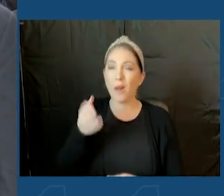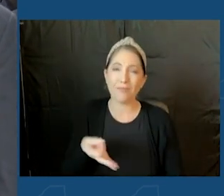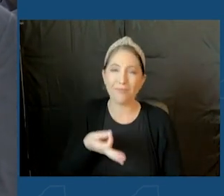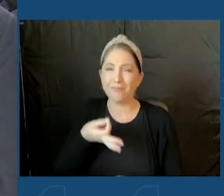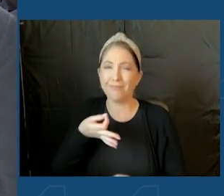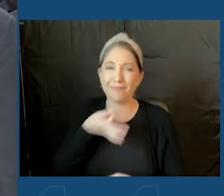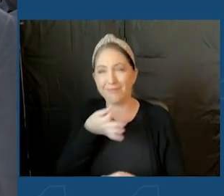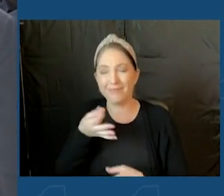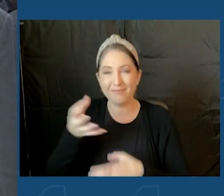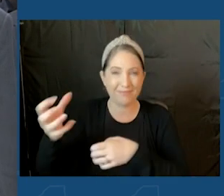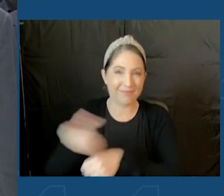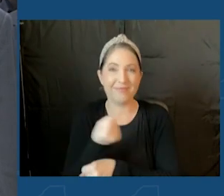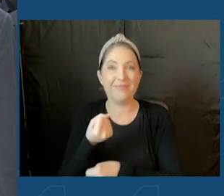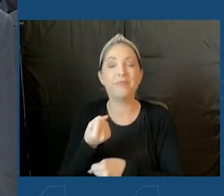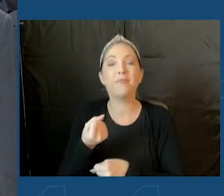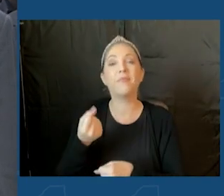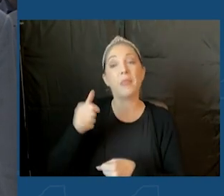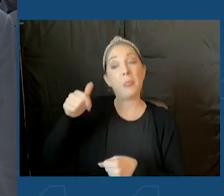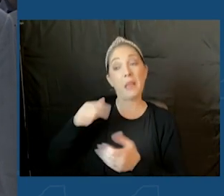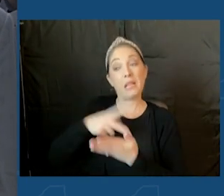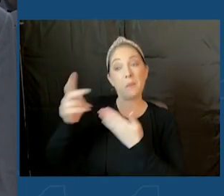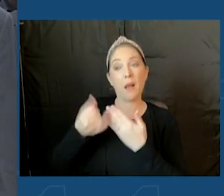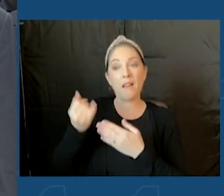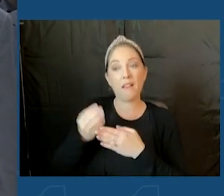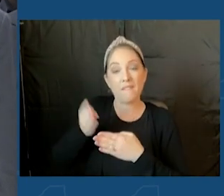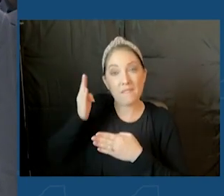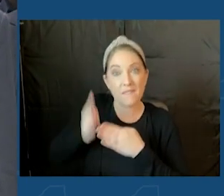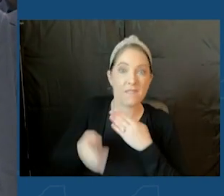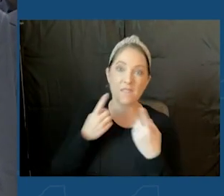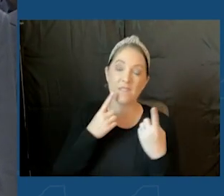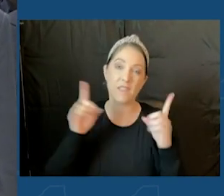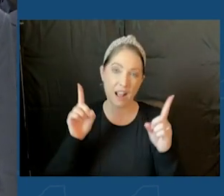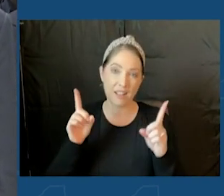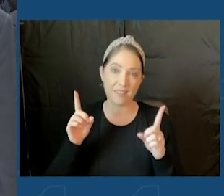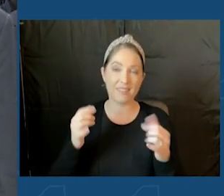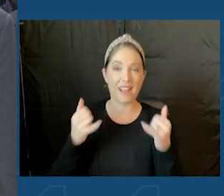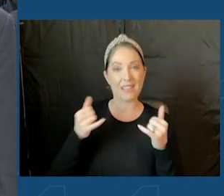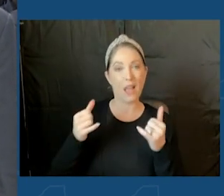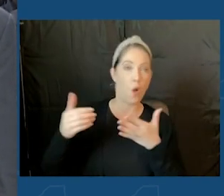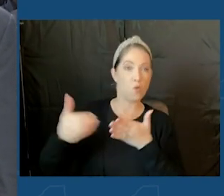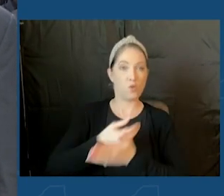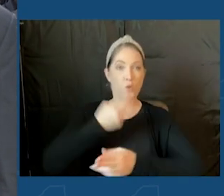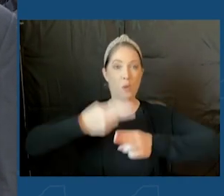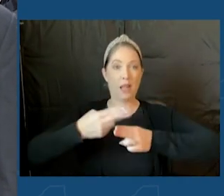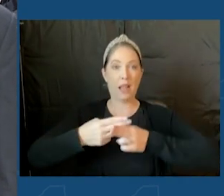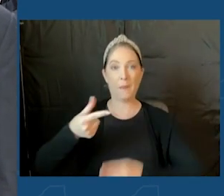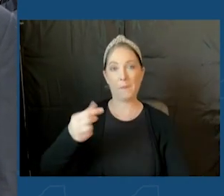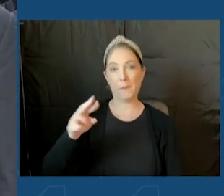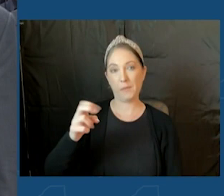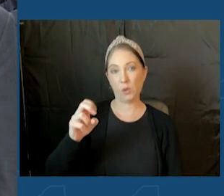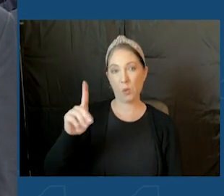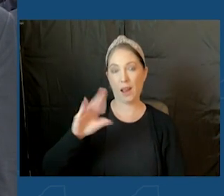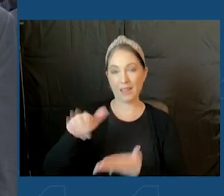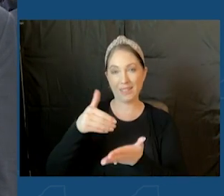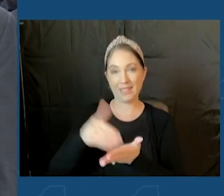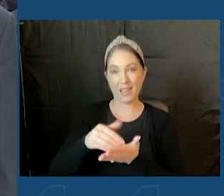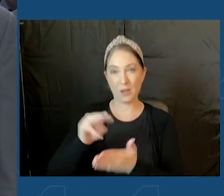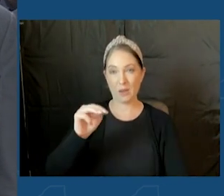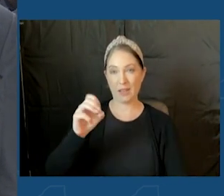this project, now under the new banner of Grand Central Madison. So we are providing